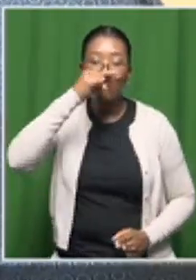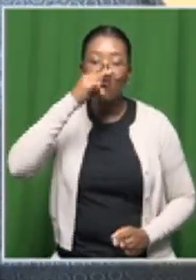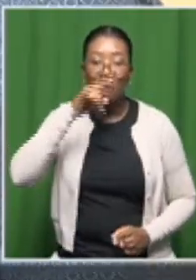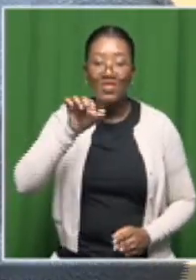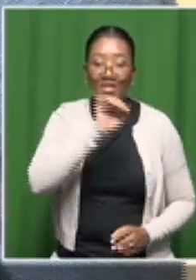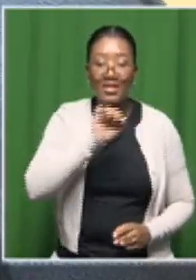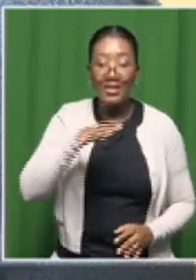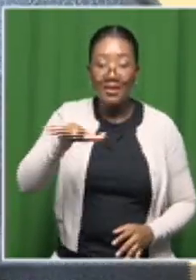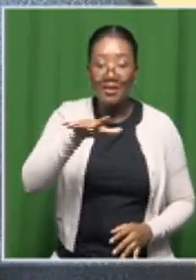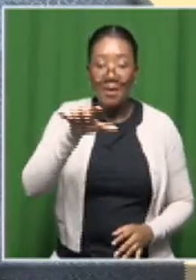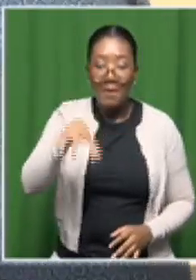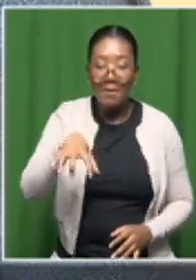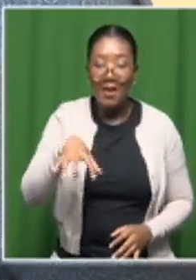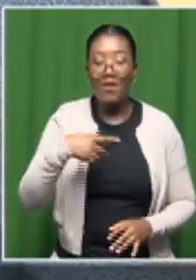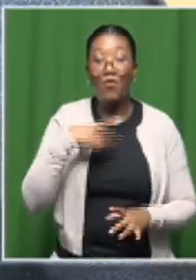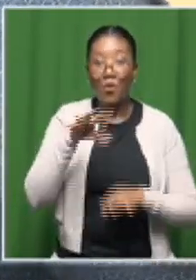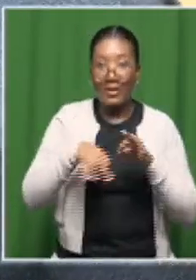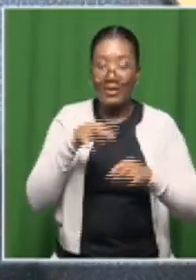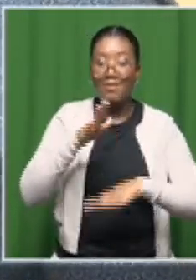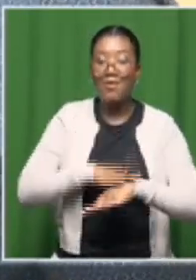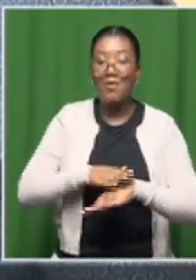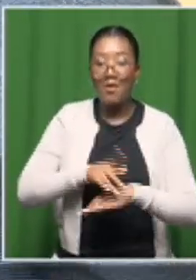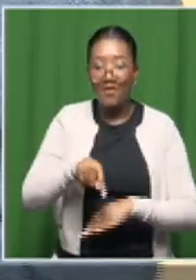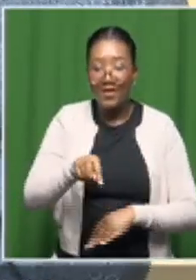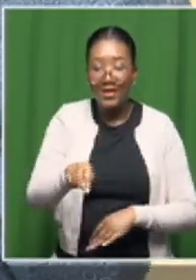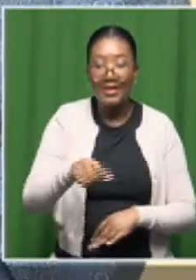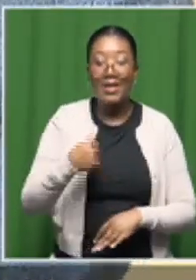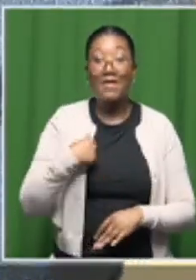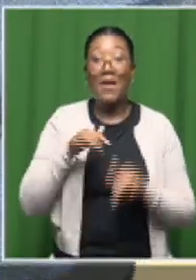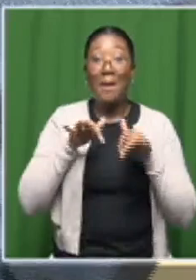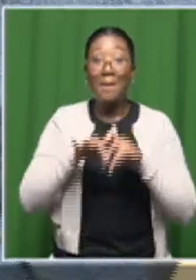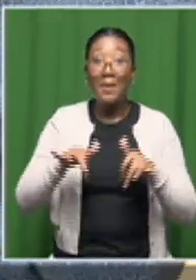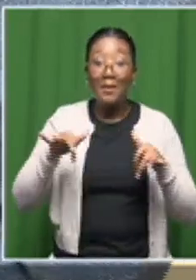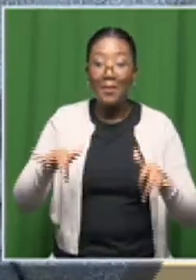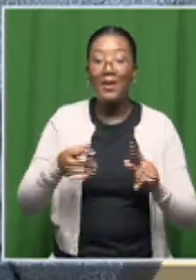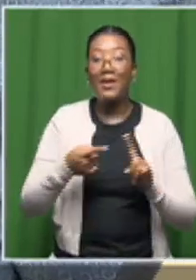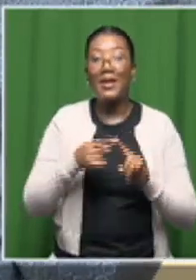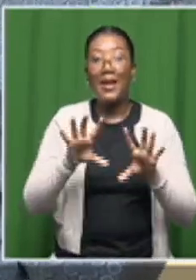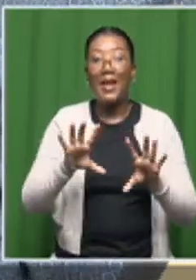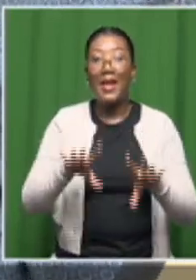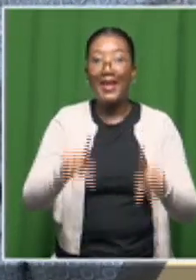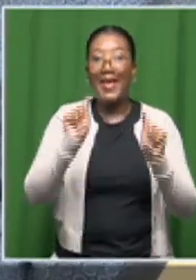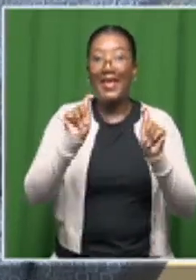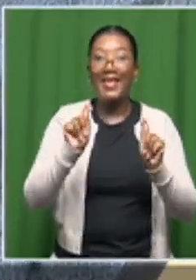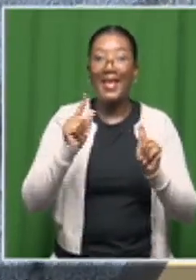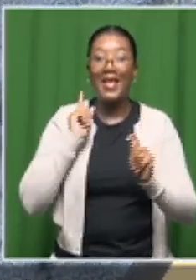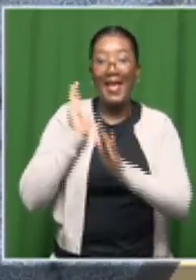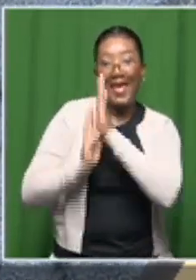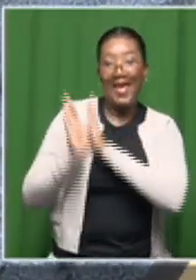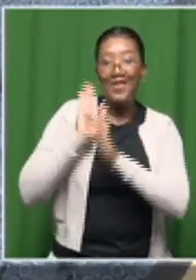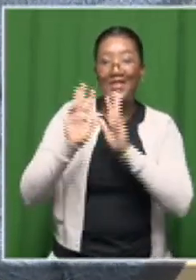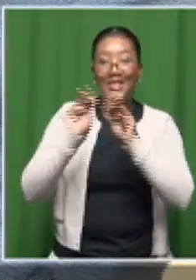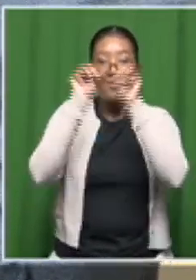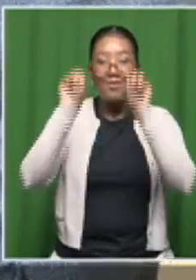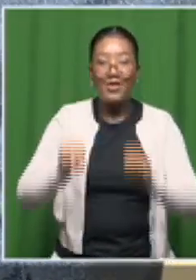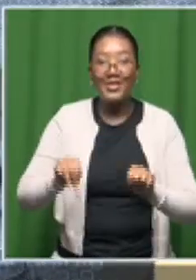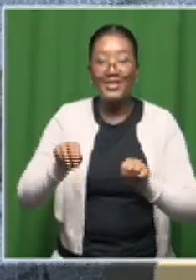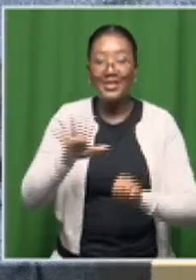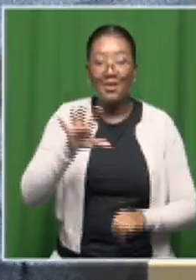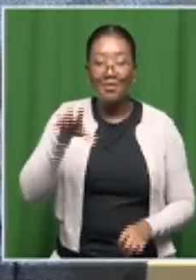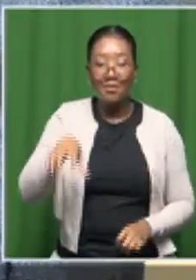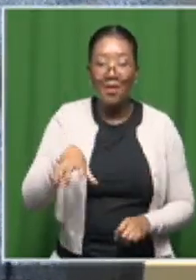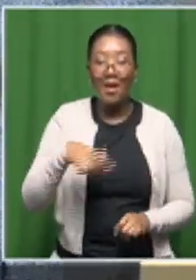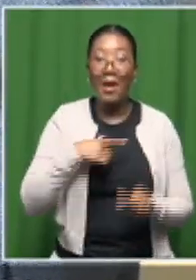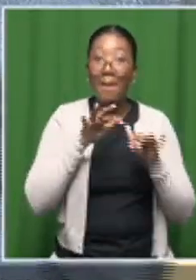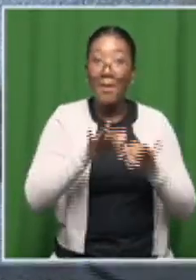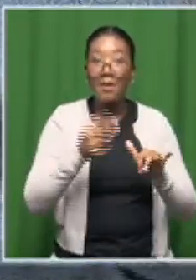Kamisa Museum. We will speak about that. Yeah. It's of the origin of humanity. We have the Cape Heritage Museum that talks about the former enslaved